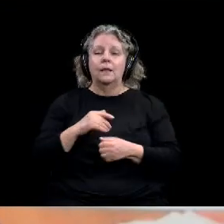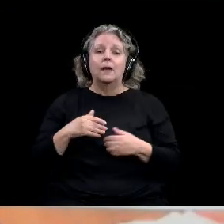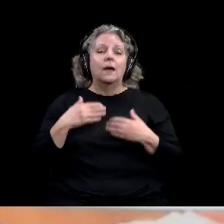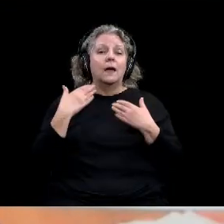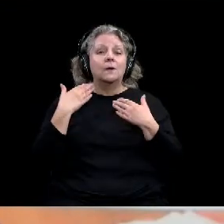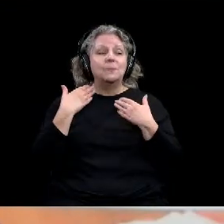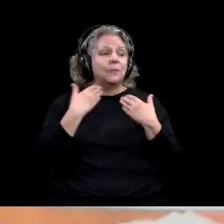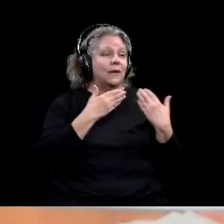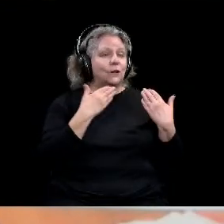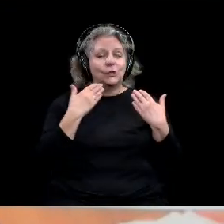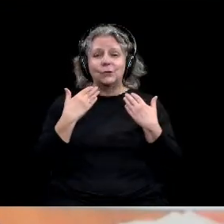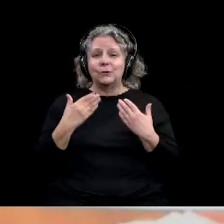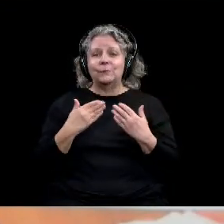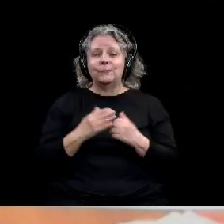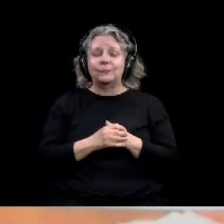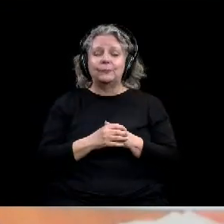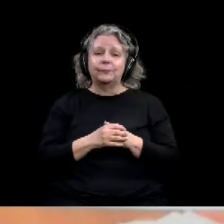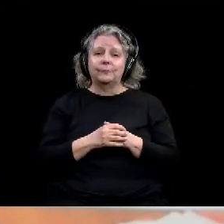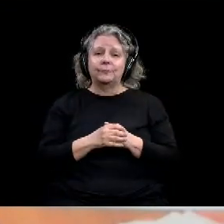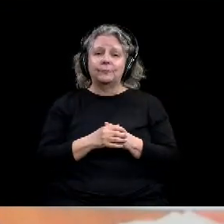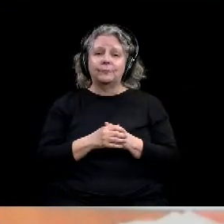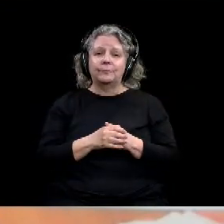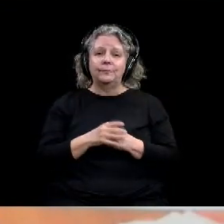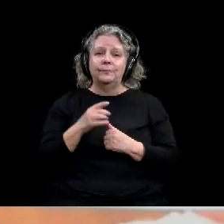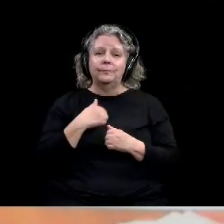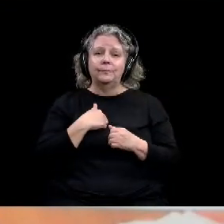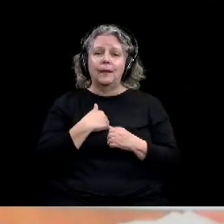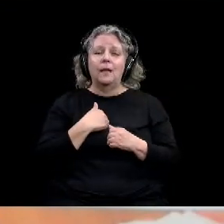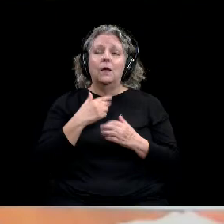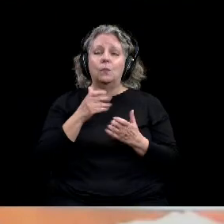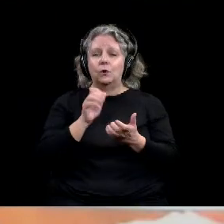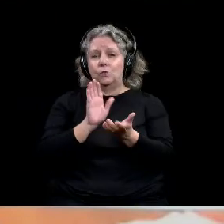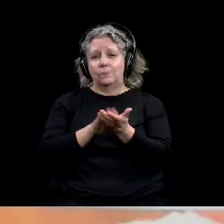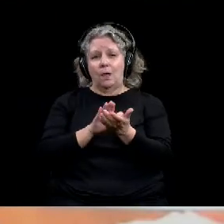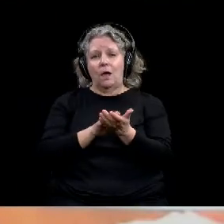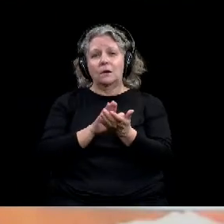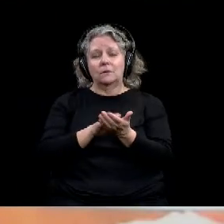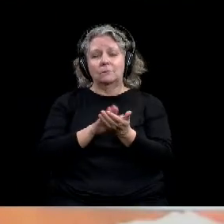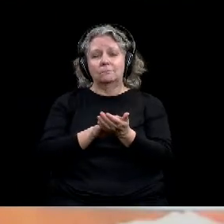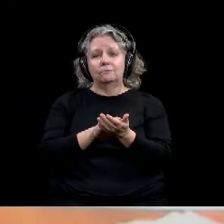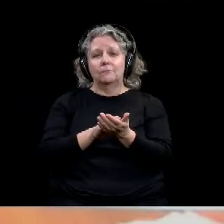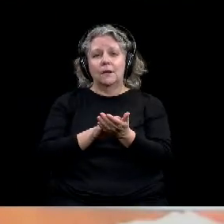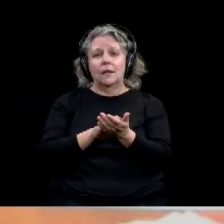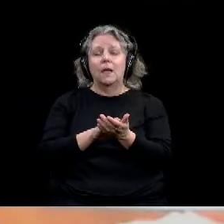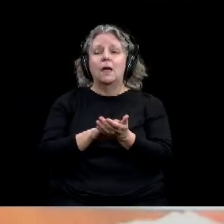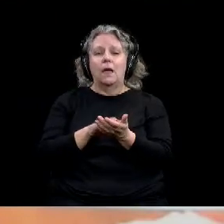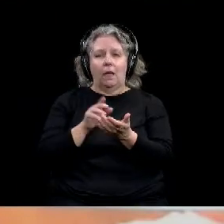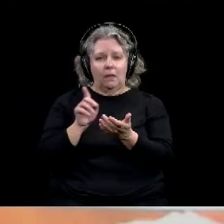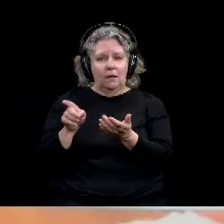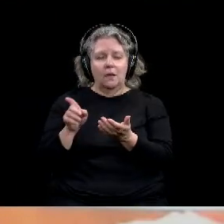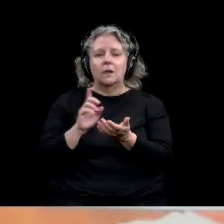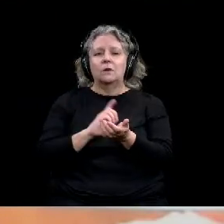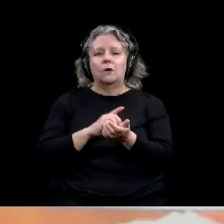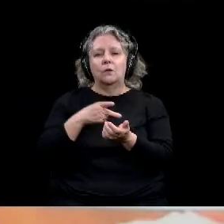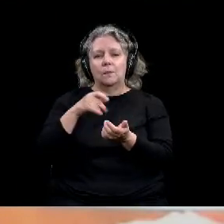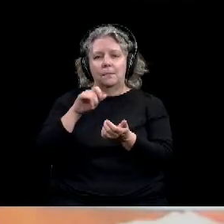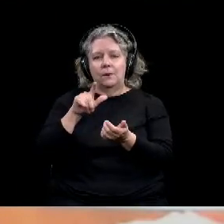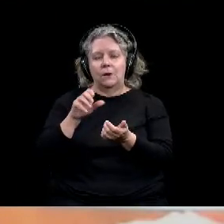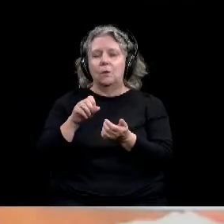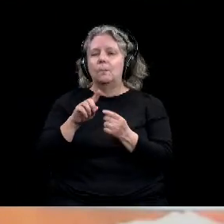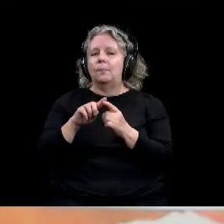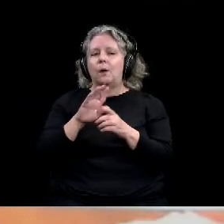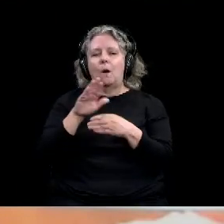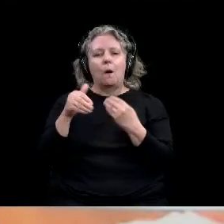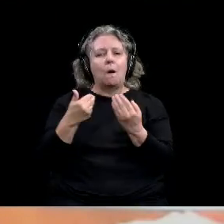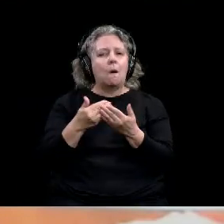to applaud not only Dr. Patillo, but all the providers, nurses who have been in the front line, our